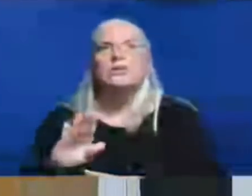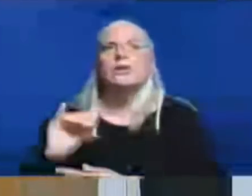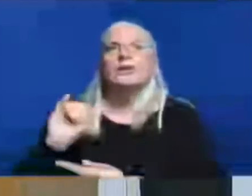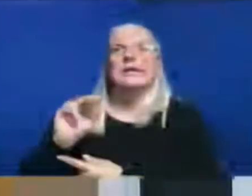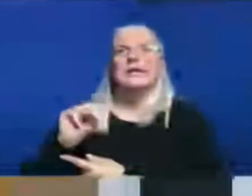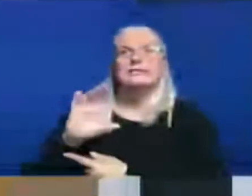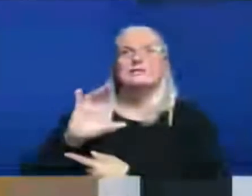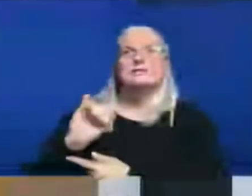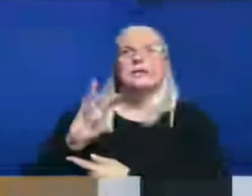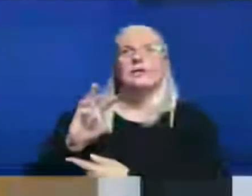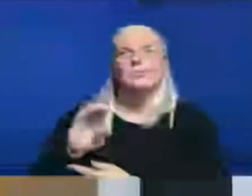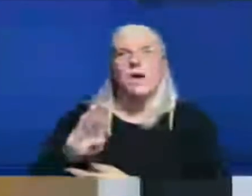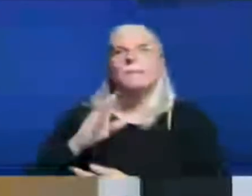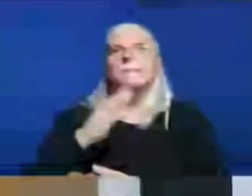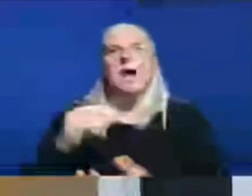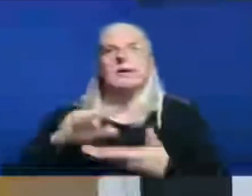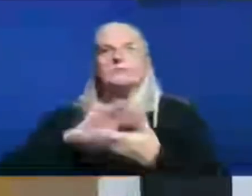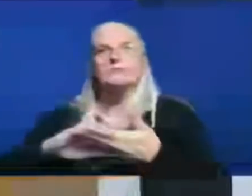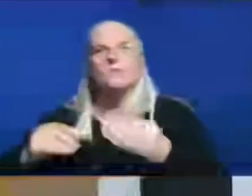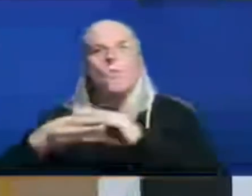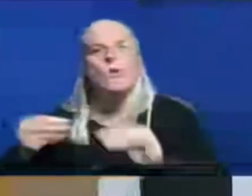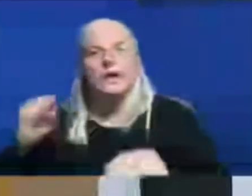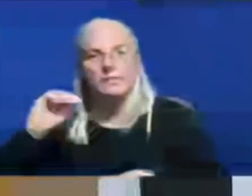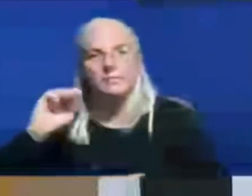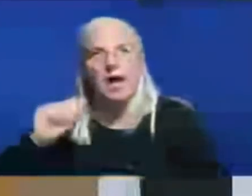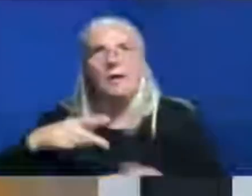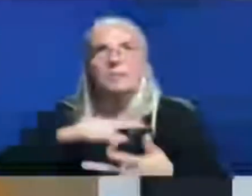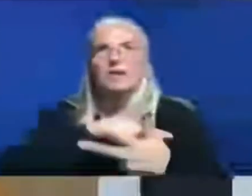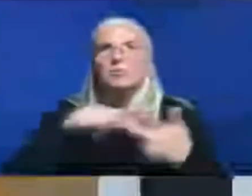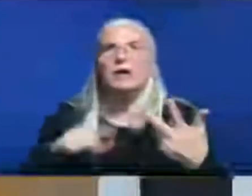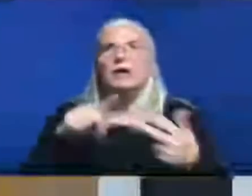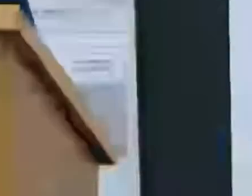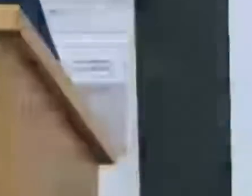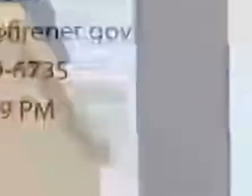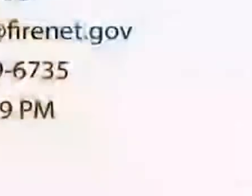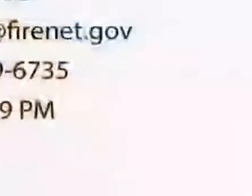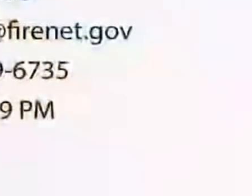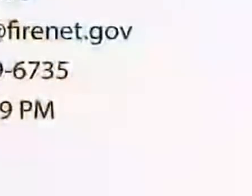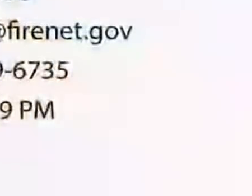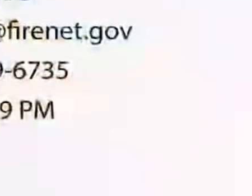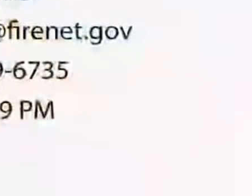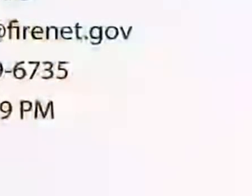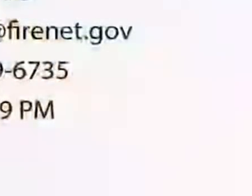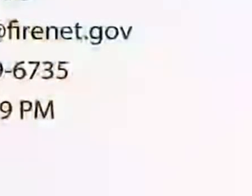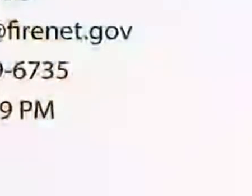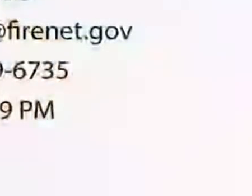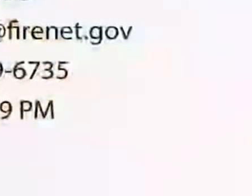We will respond to those as they do. And have a good evening. Thank you.